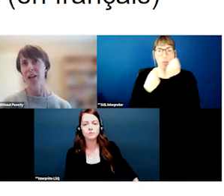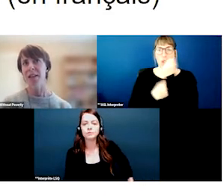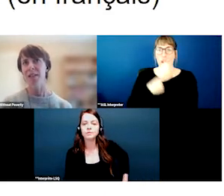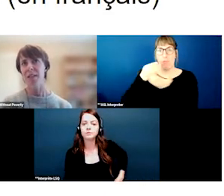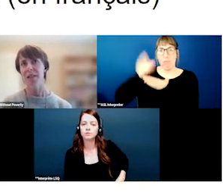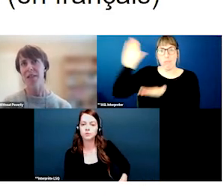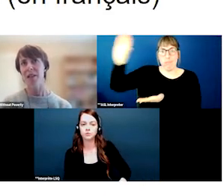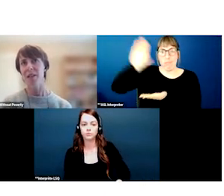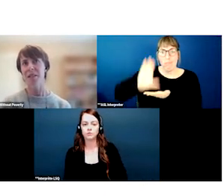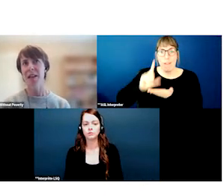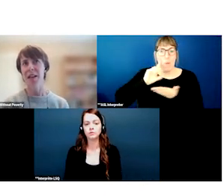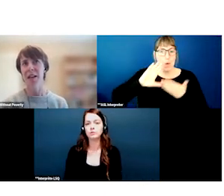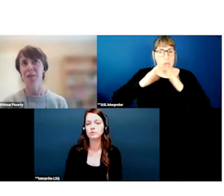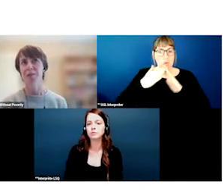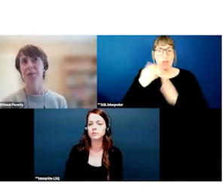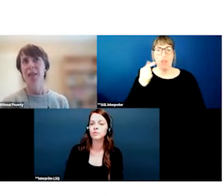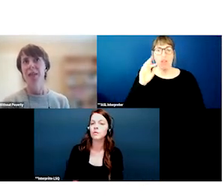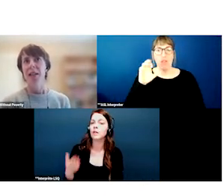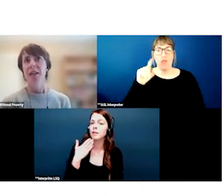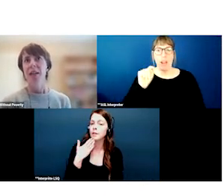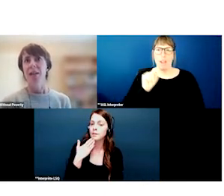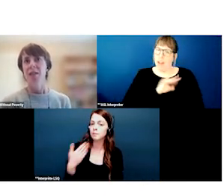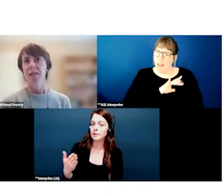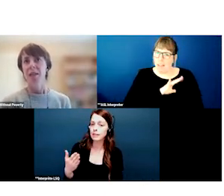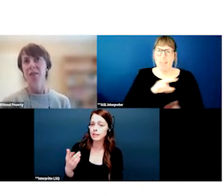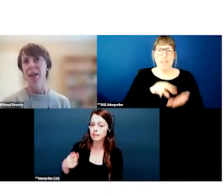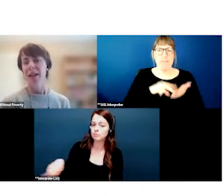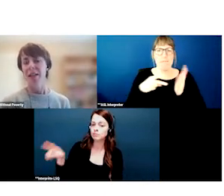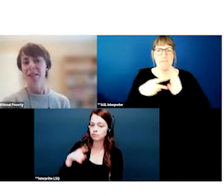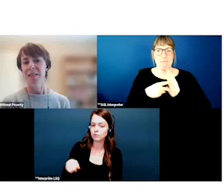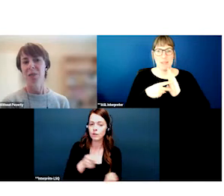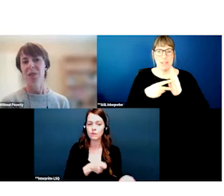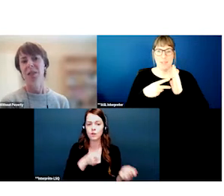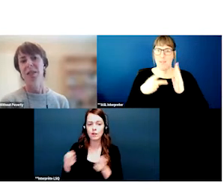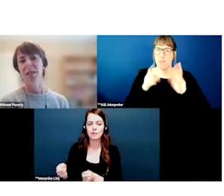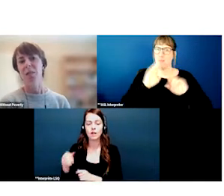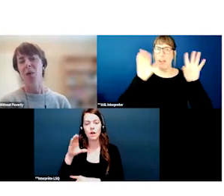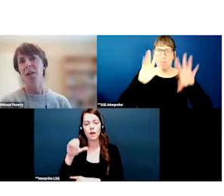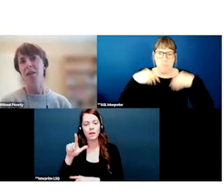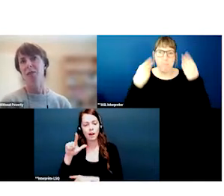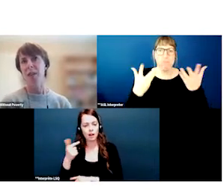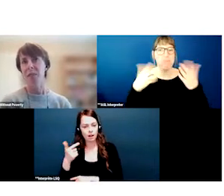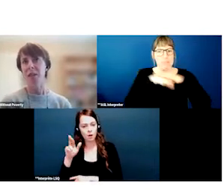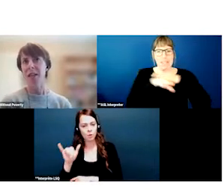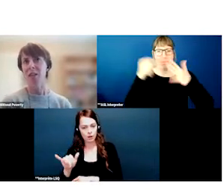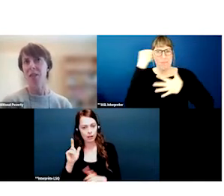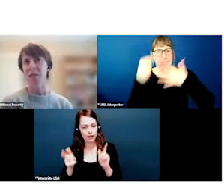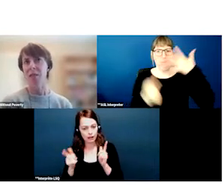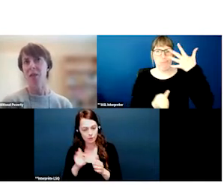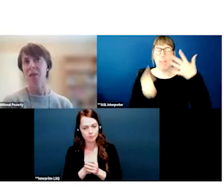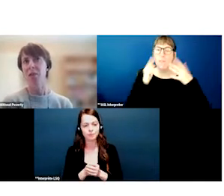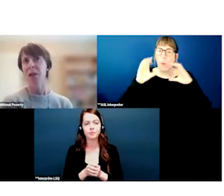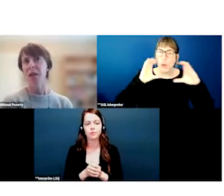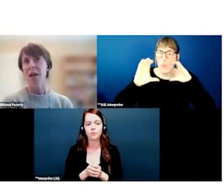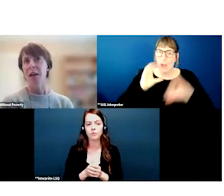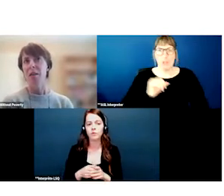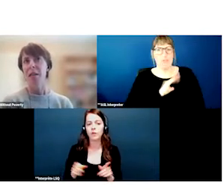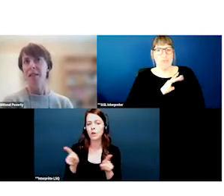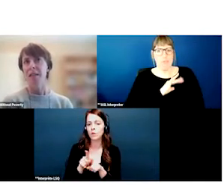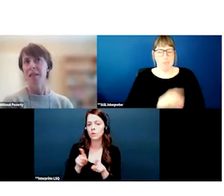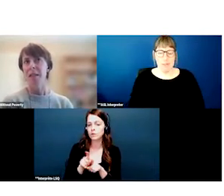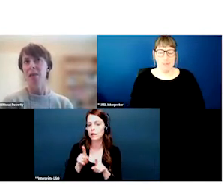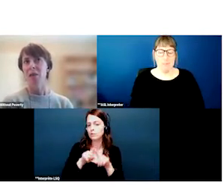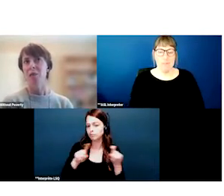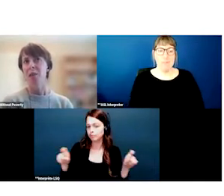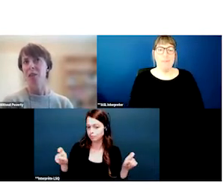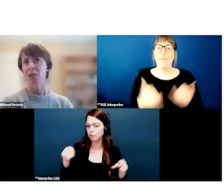community grant, it's allowed us to have some great accessibility components for communications. So our